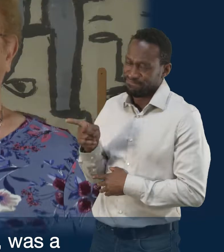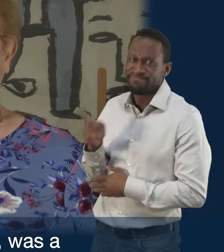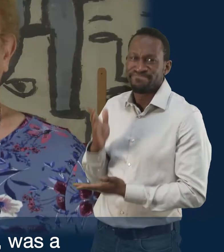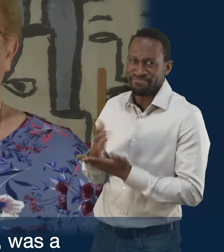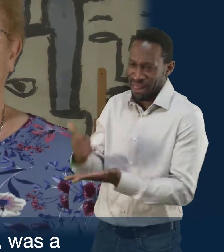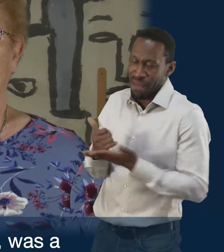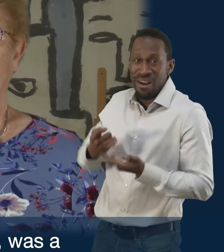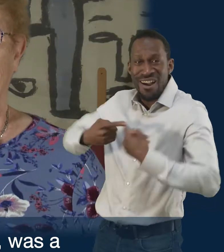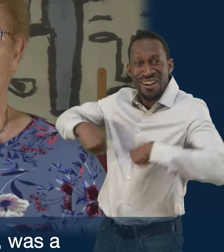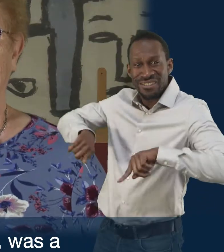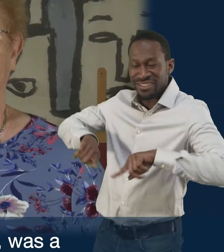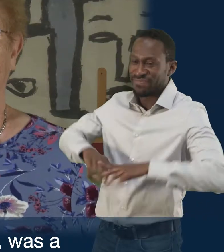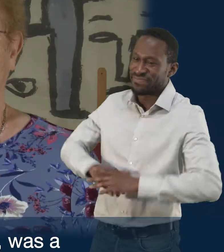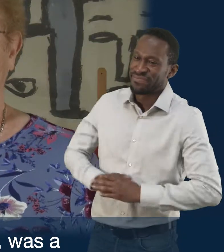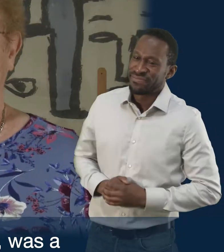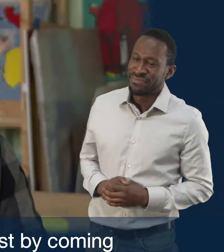us.